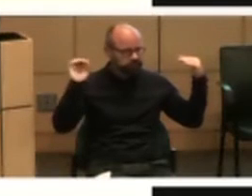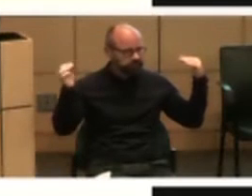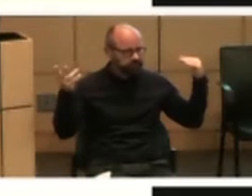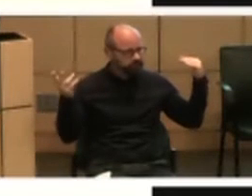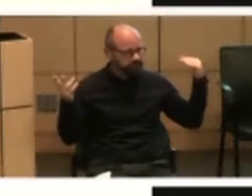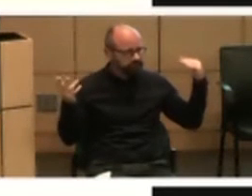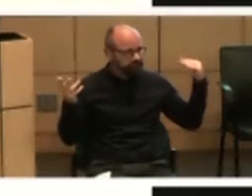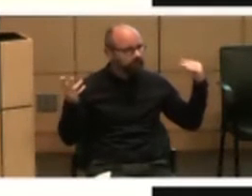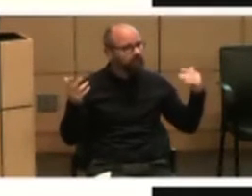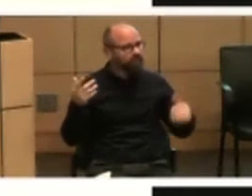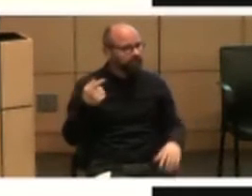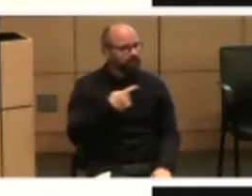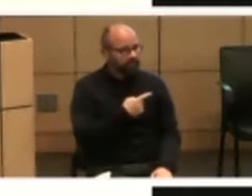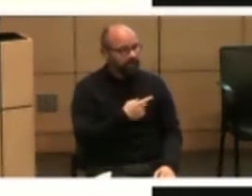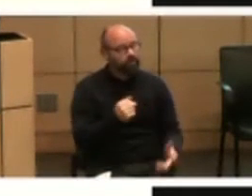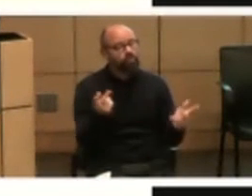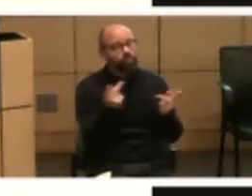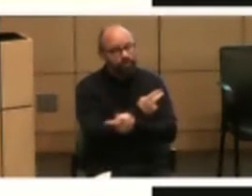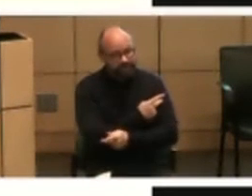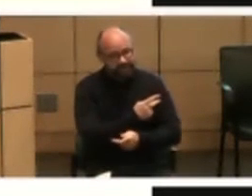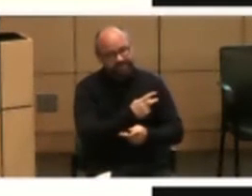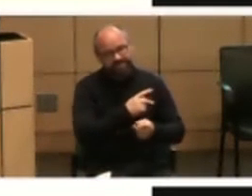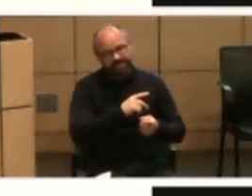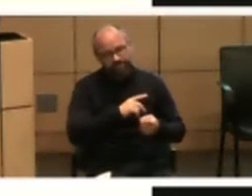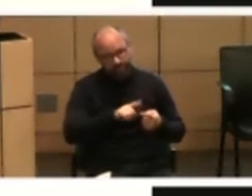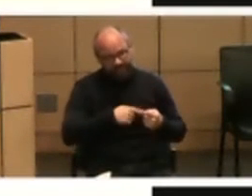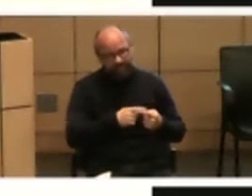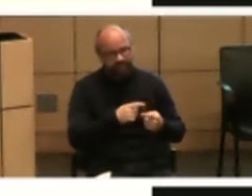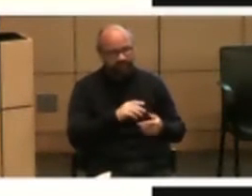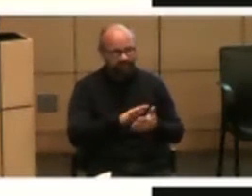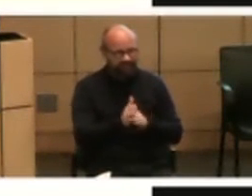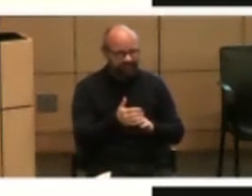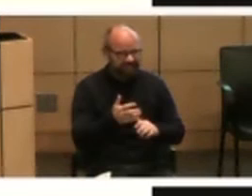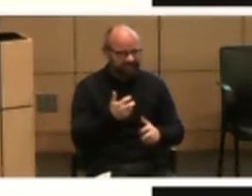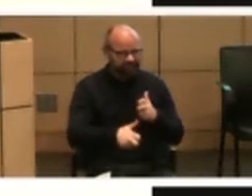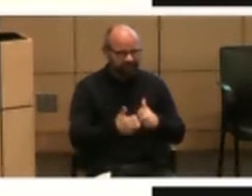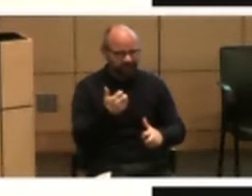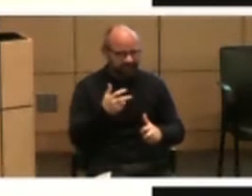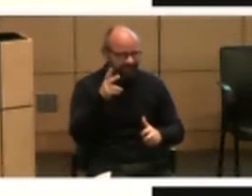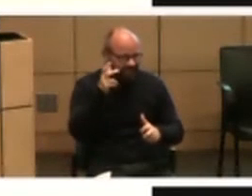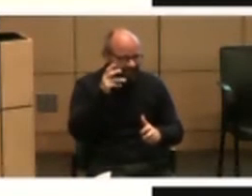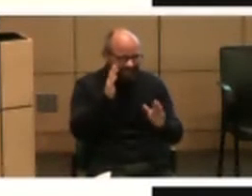effect gets magnified when it becomes a more difficult listening situation. So